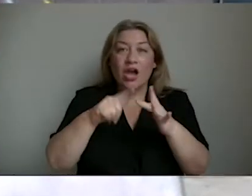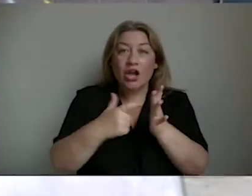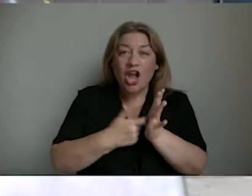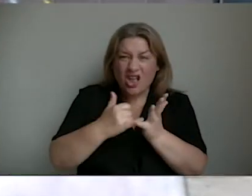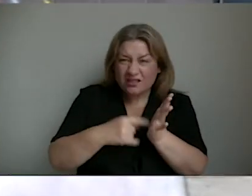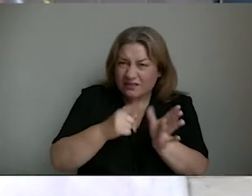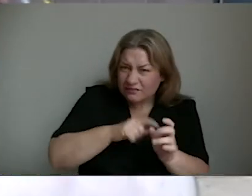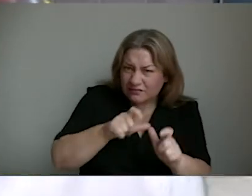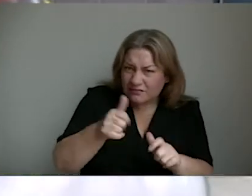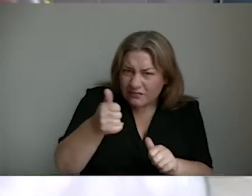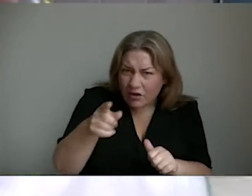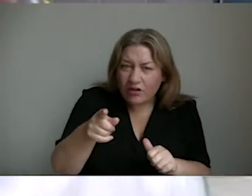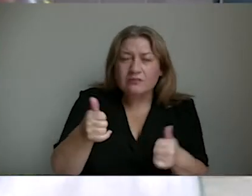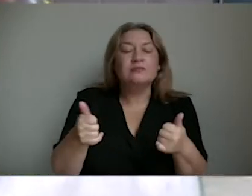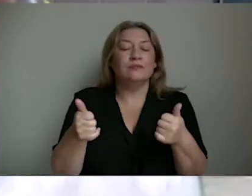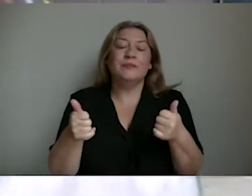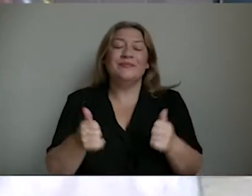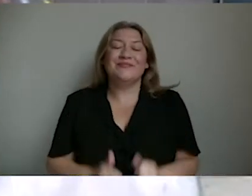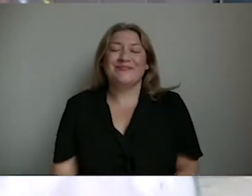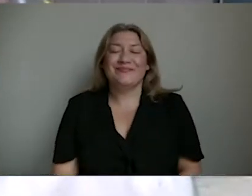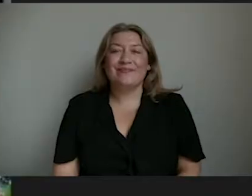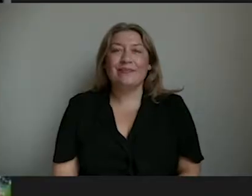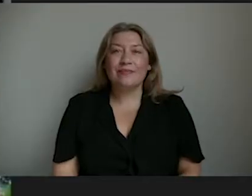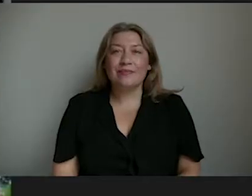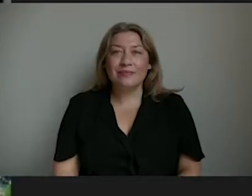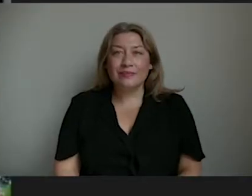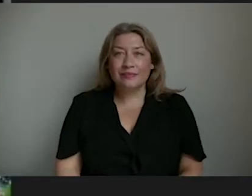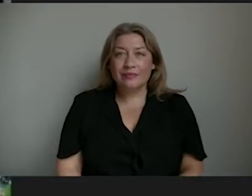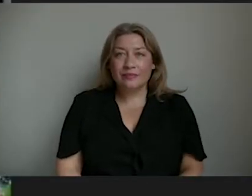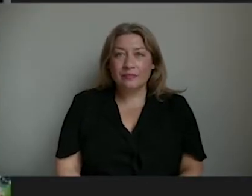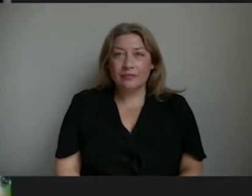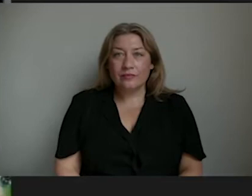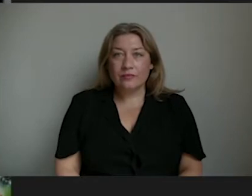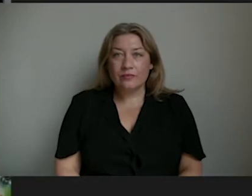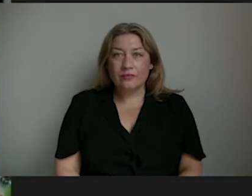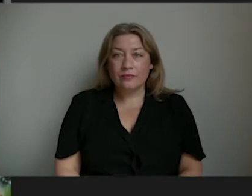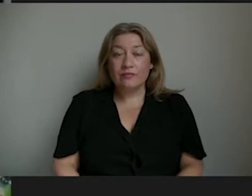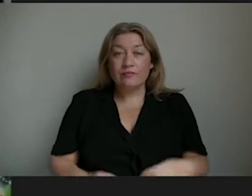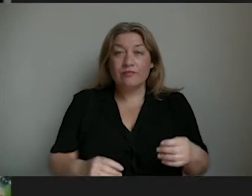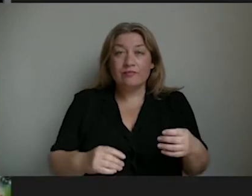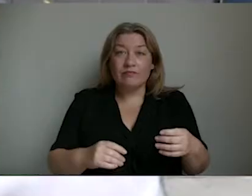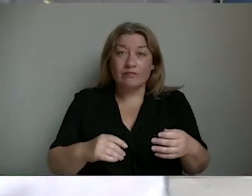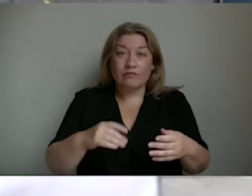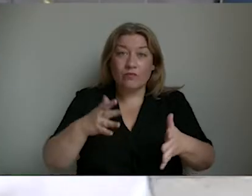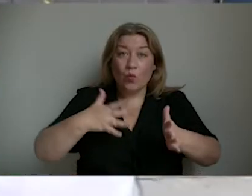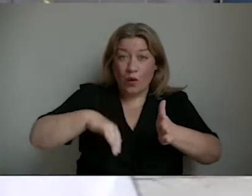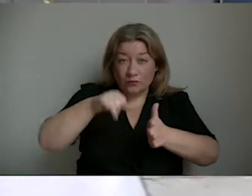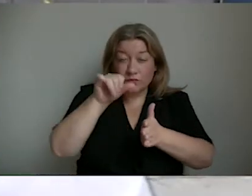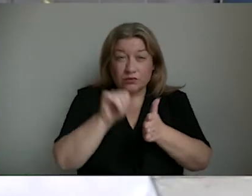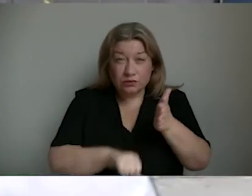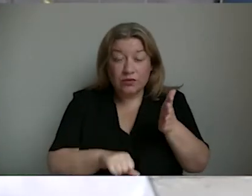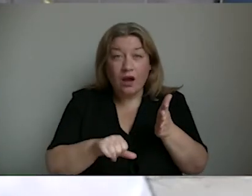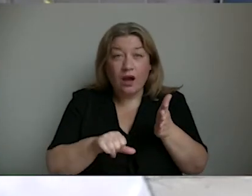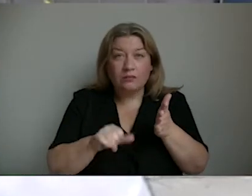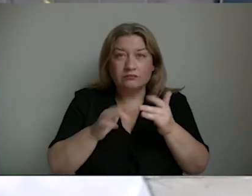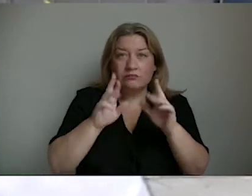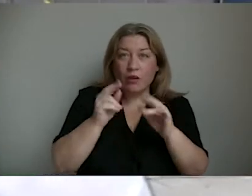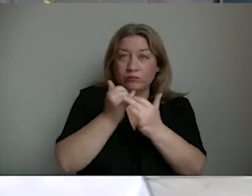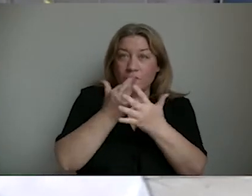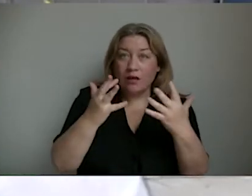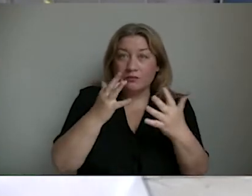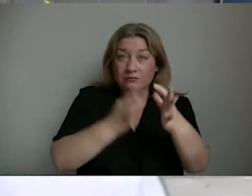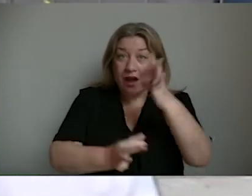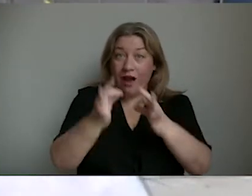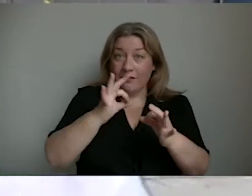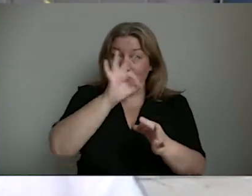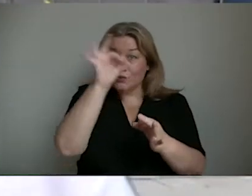Okay, so Kirsty, have we still got you there? Yeah, I'm still here. So Kirsty, can we first just kick off, and we're